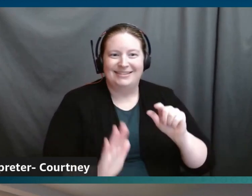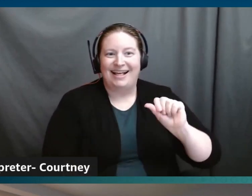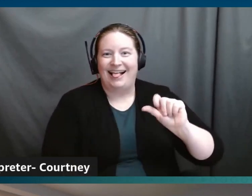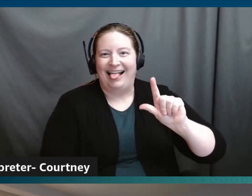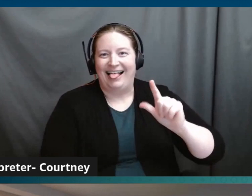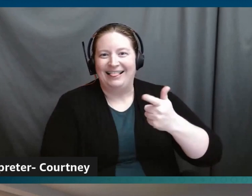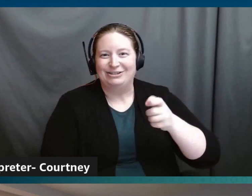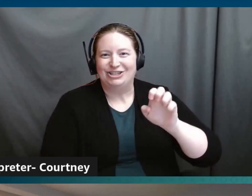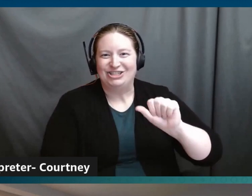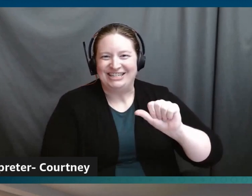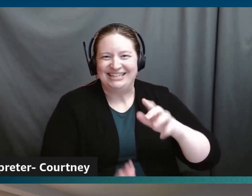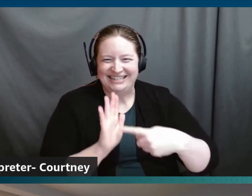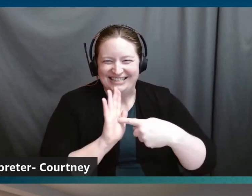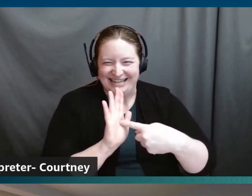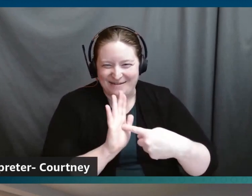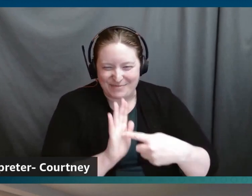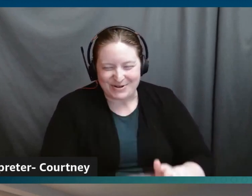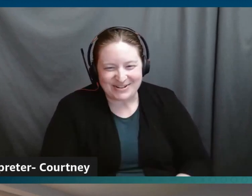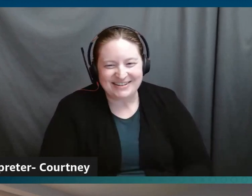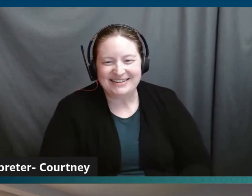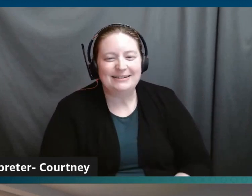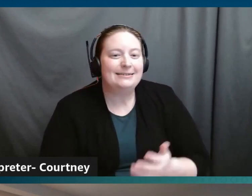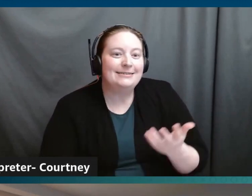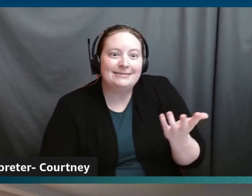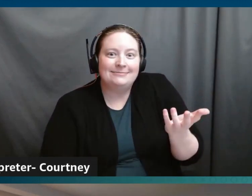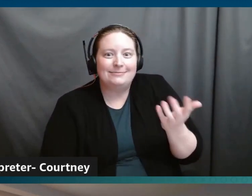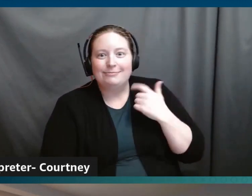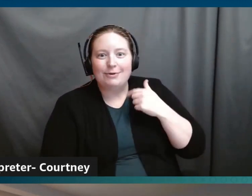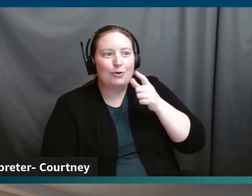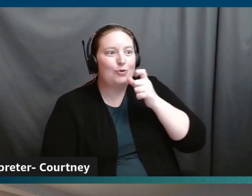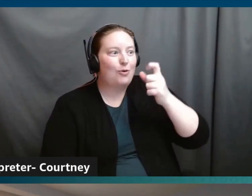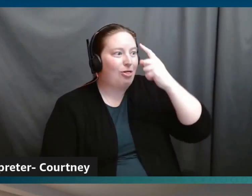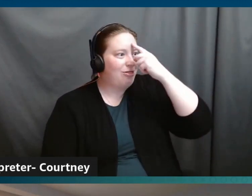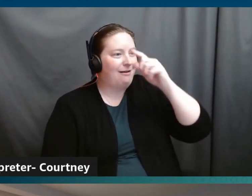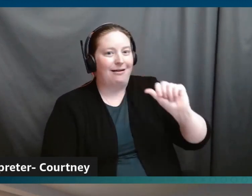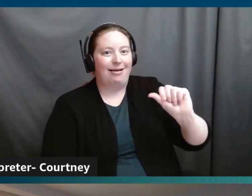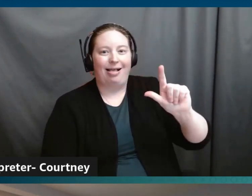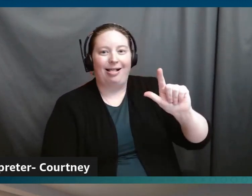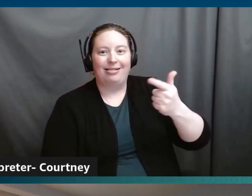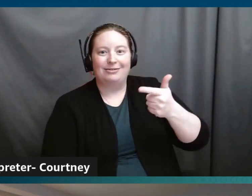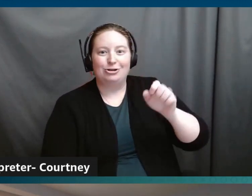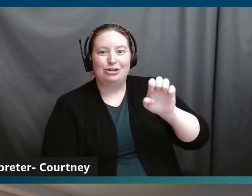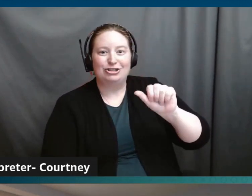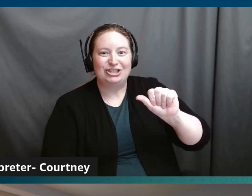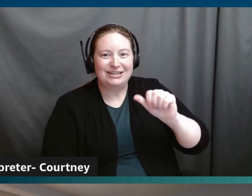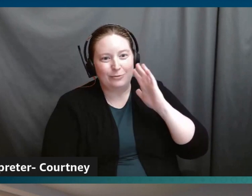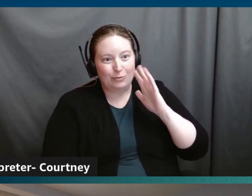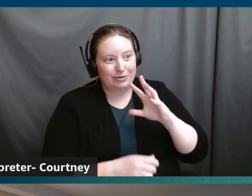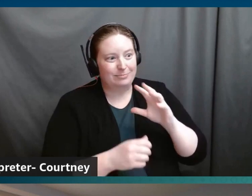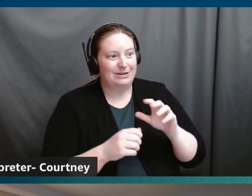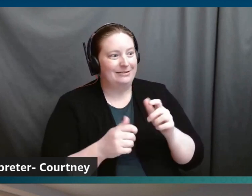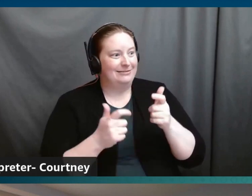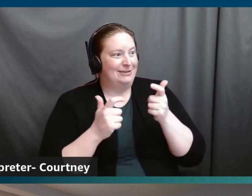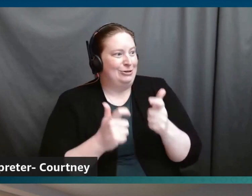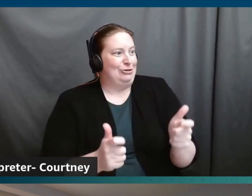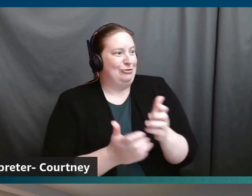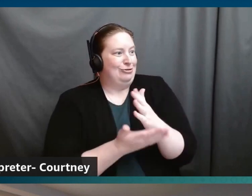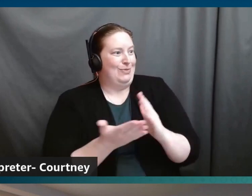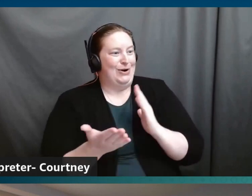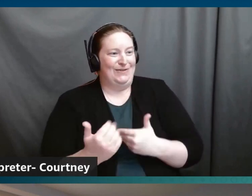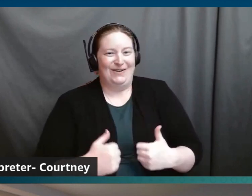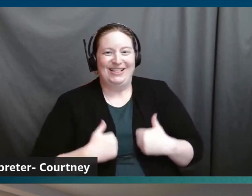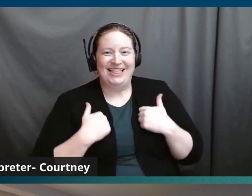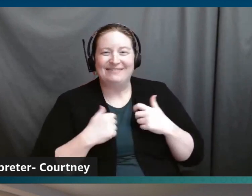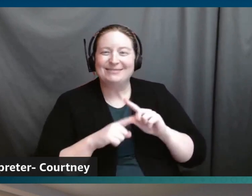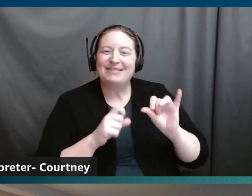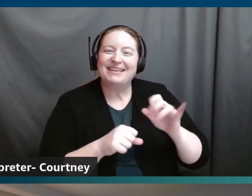Kyle, but, you know, I mean, who ever thought that algae would feature so prominently in our lives? But that was the usage of